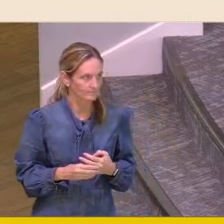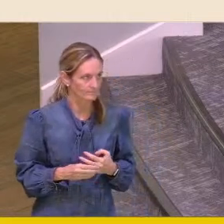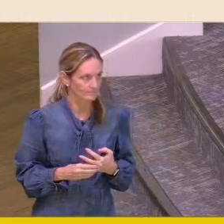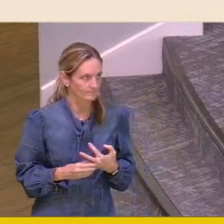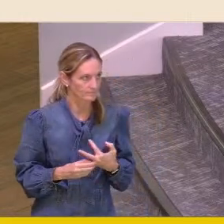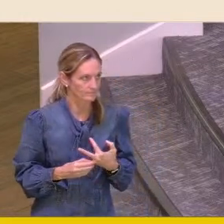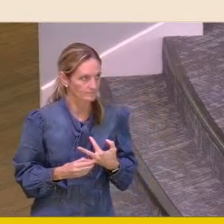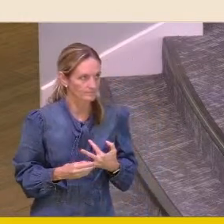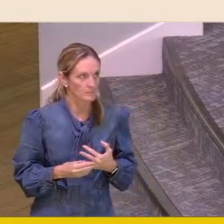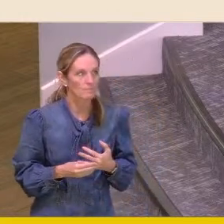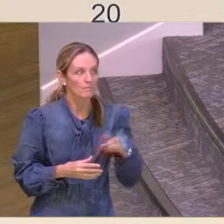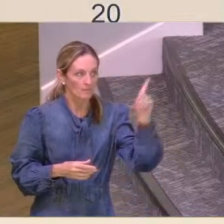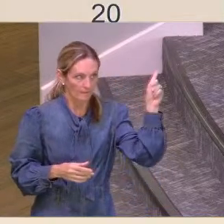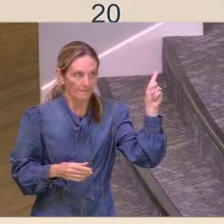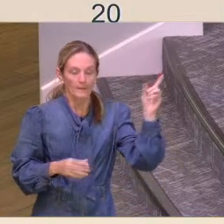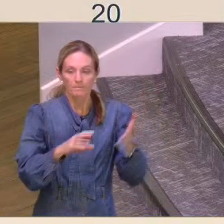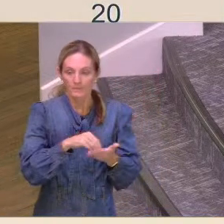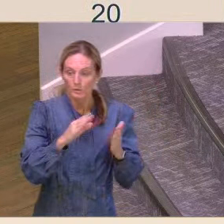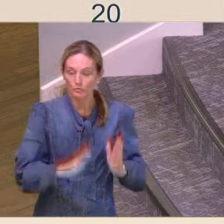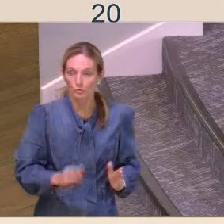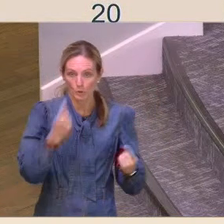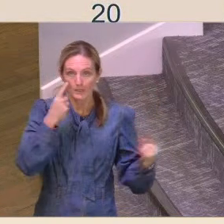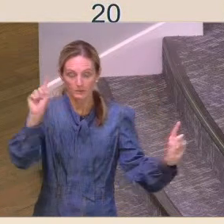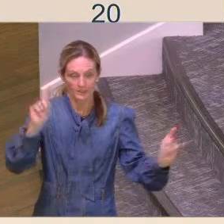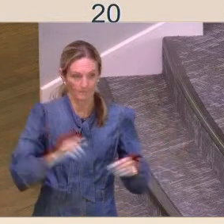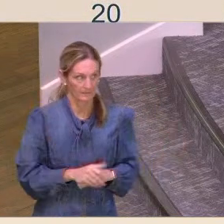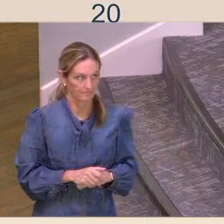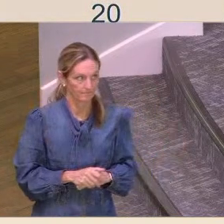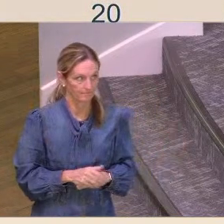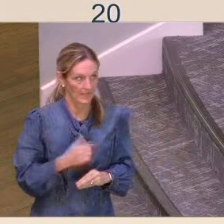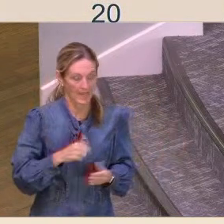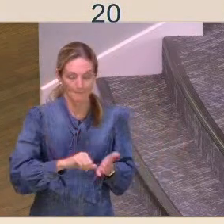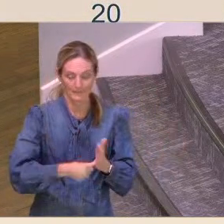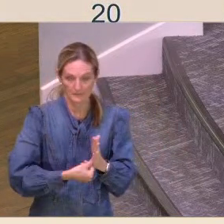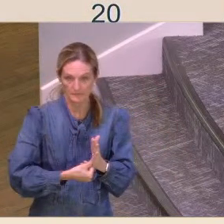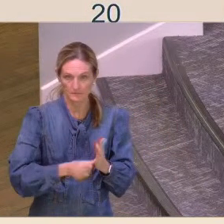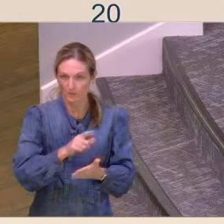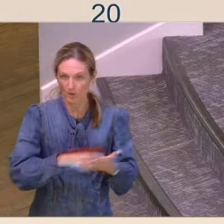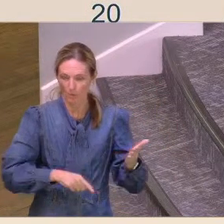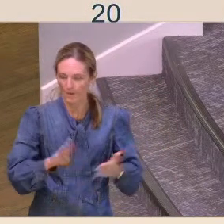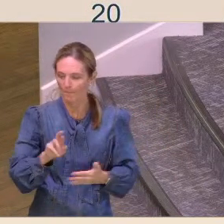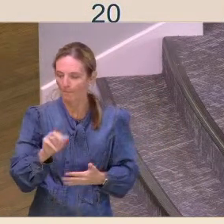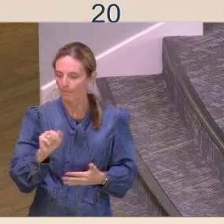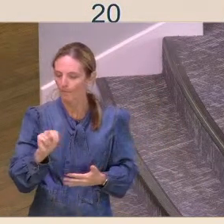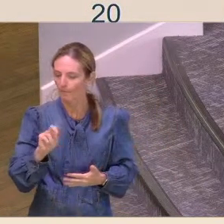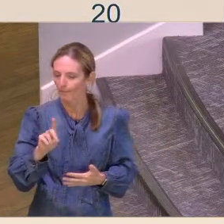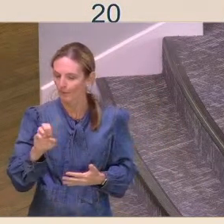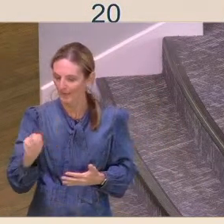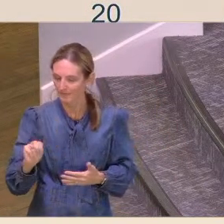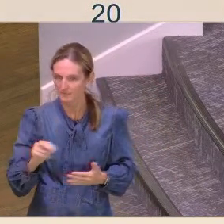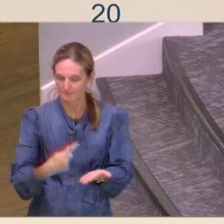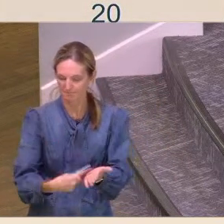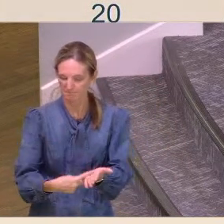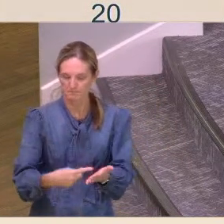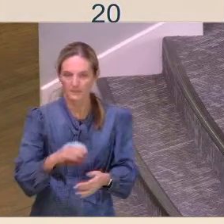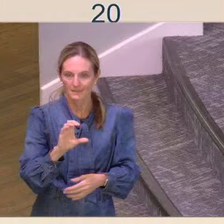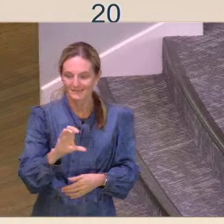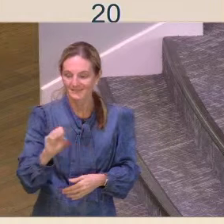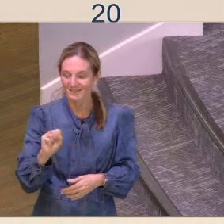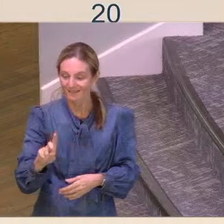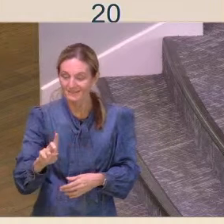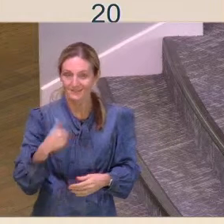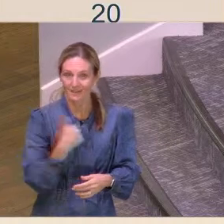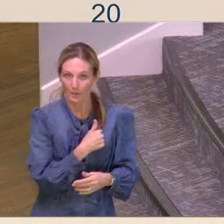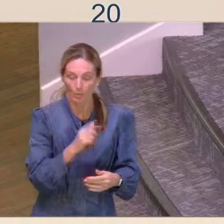So student achievement. I'm just going to highlight some of the things that Brandon had talked about. CCSD, we are continuing